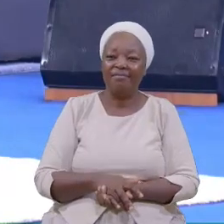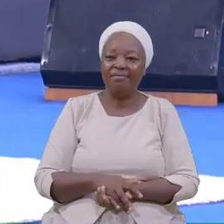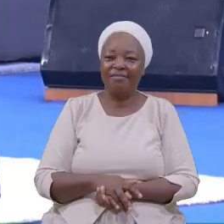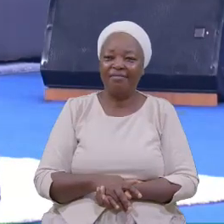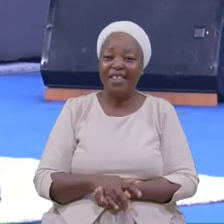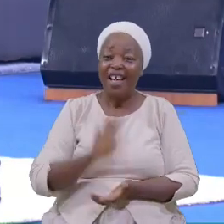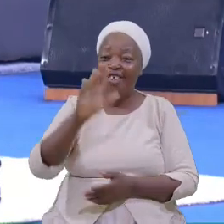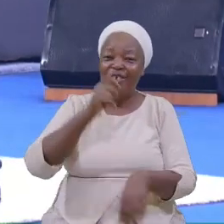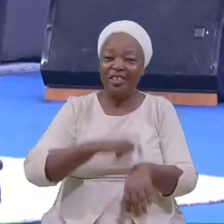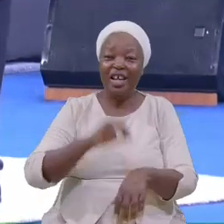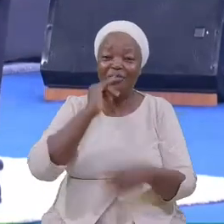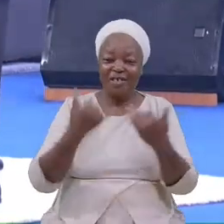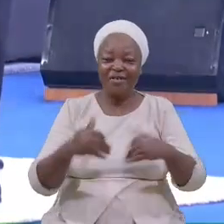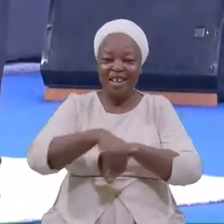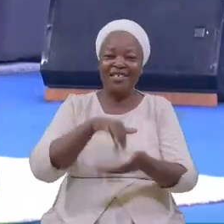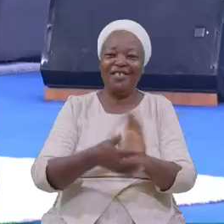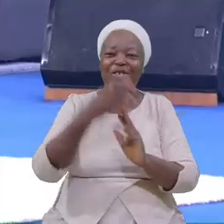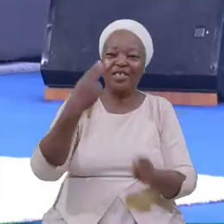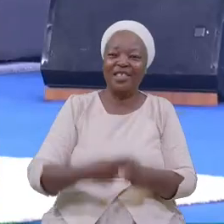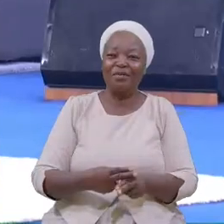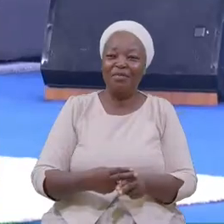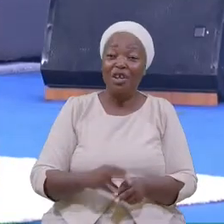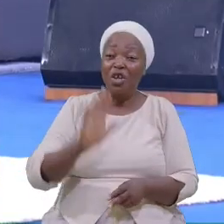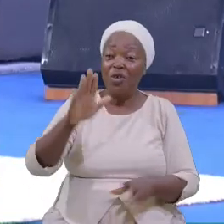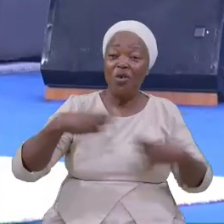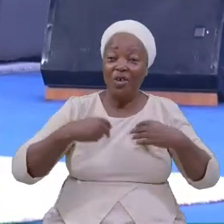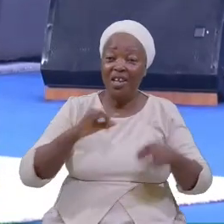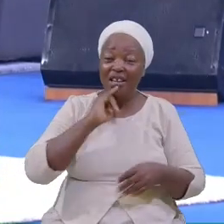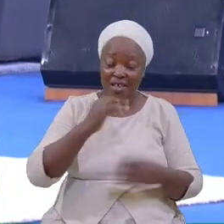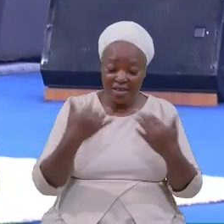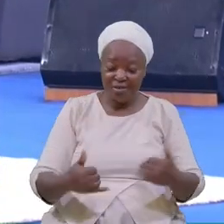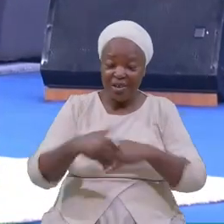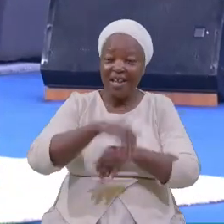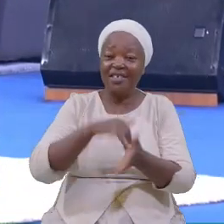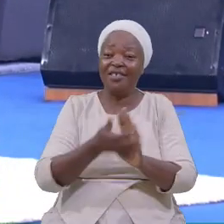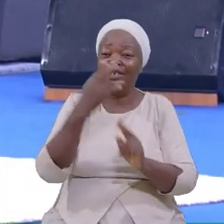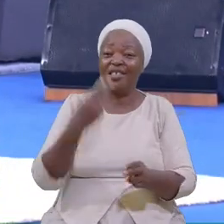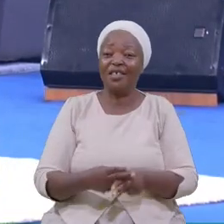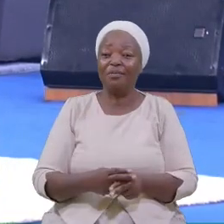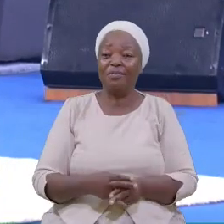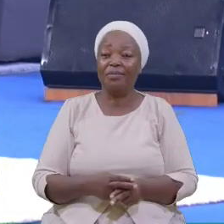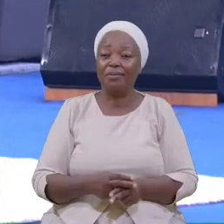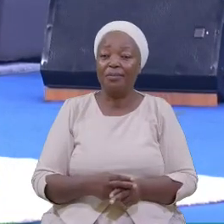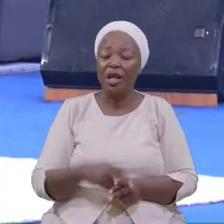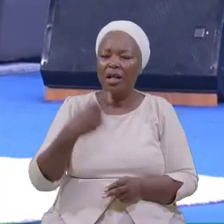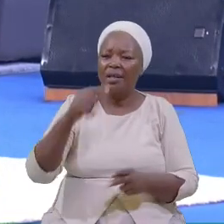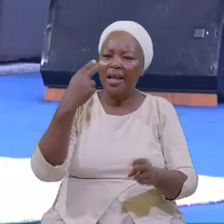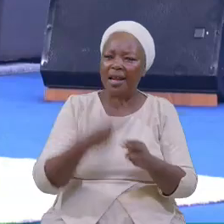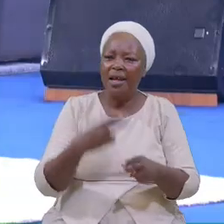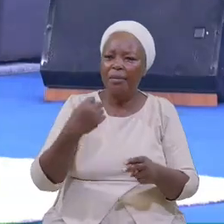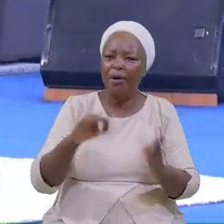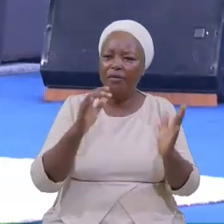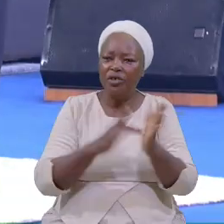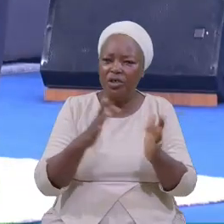Your time is tonight. Your healing is tonight. The name of Jesus